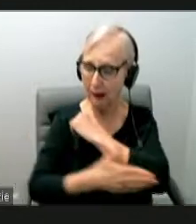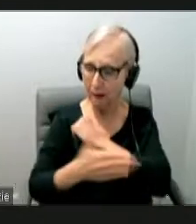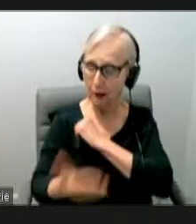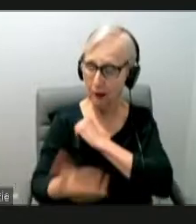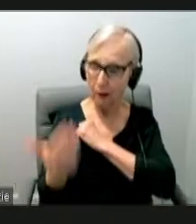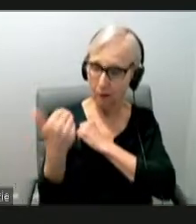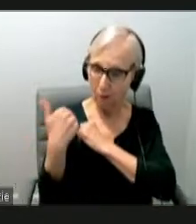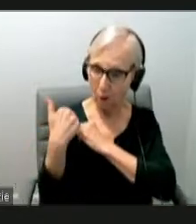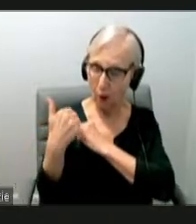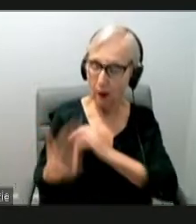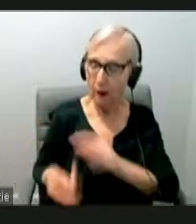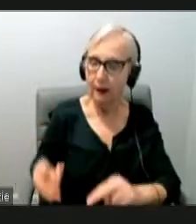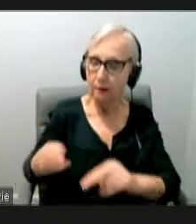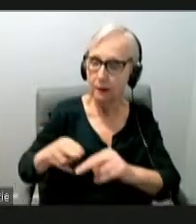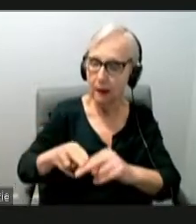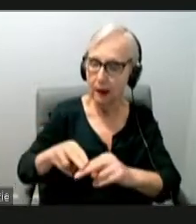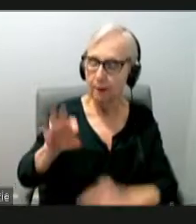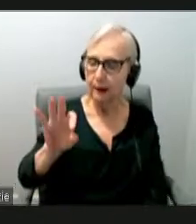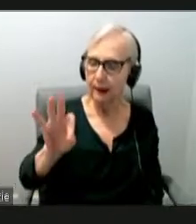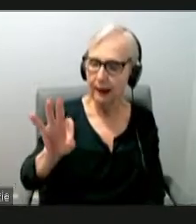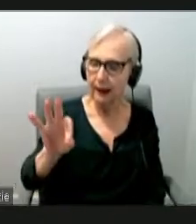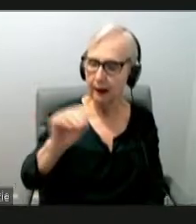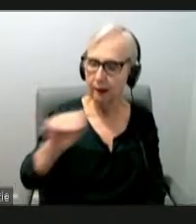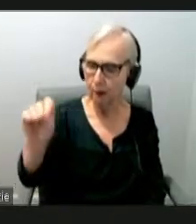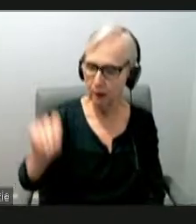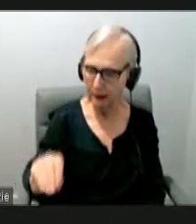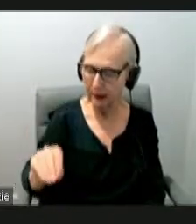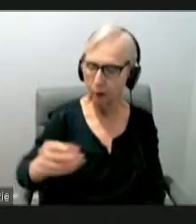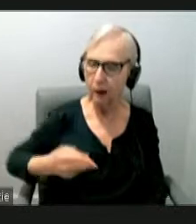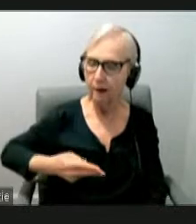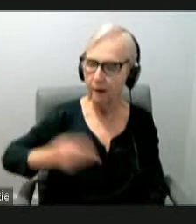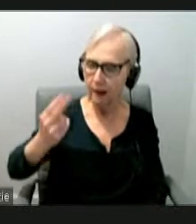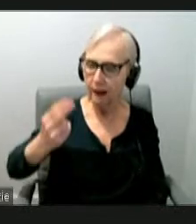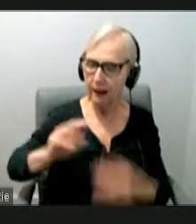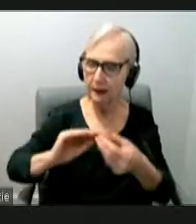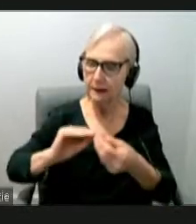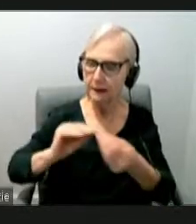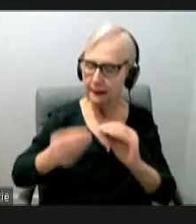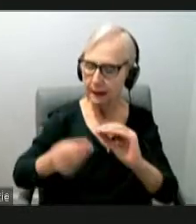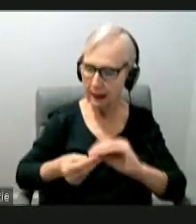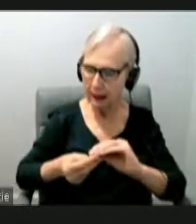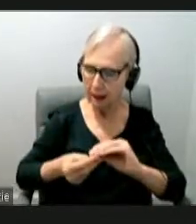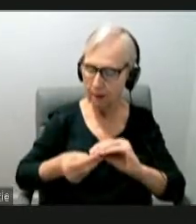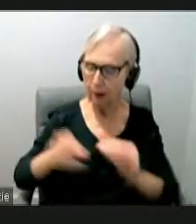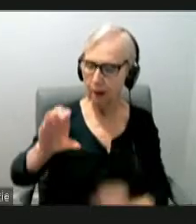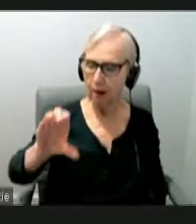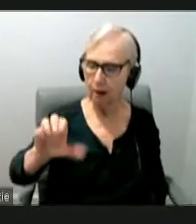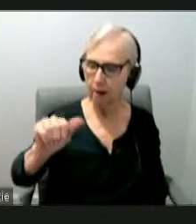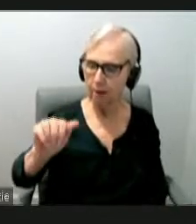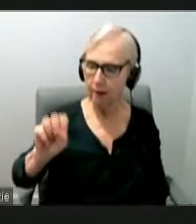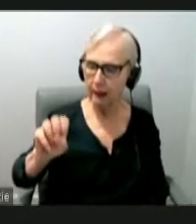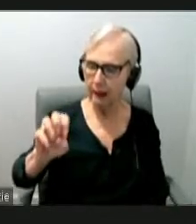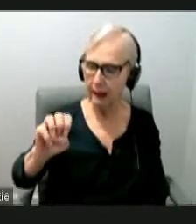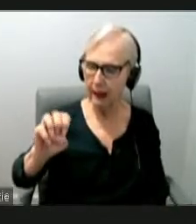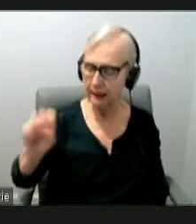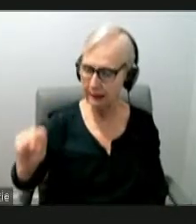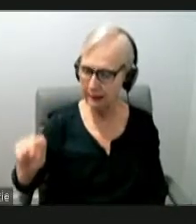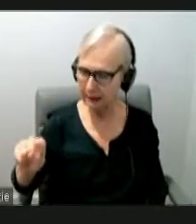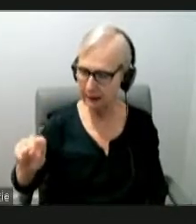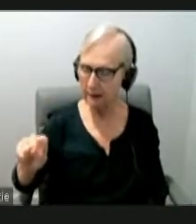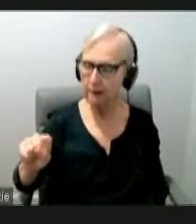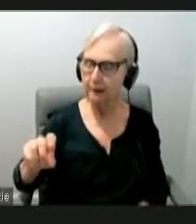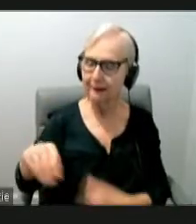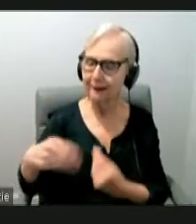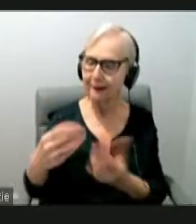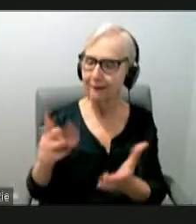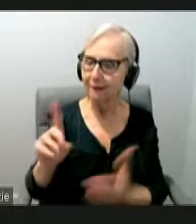El Paso has the highest number of cases tracking since the start of the pandemic, overlapping Denver. So given that